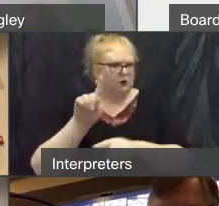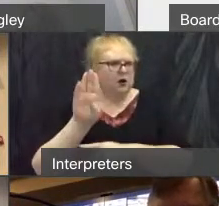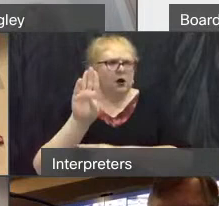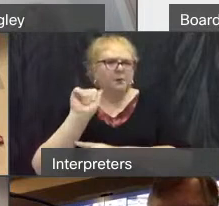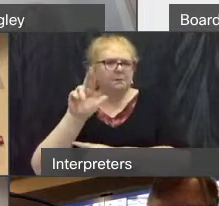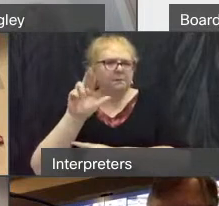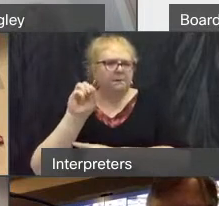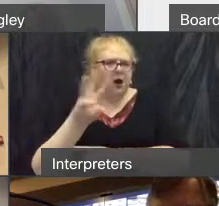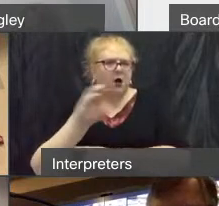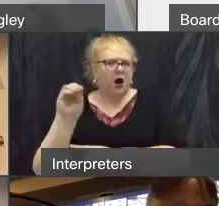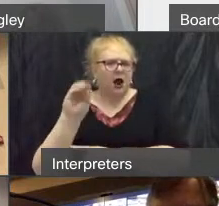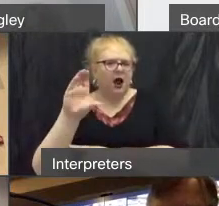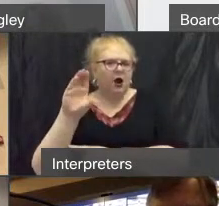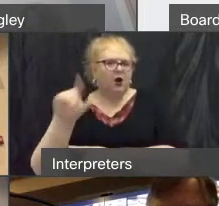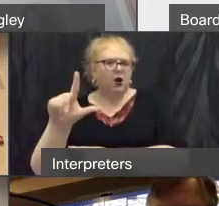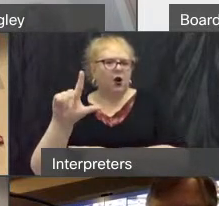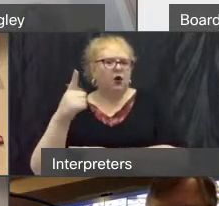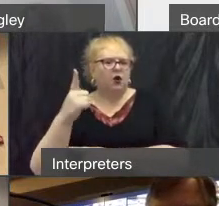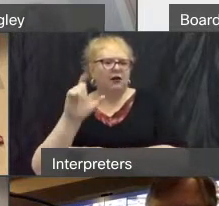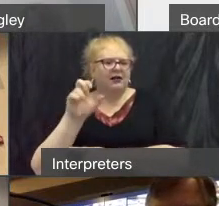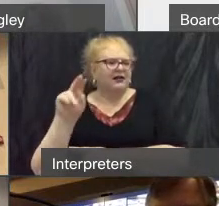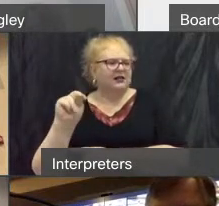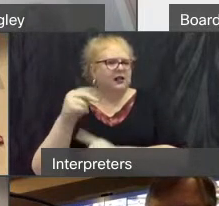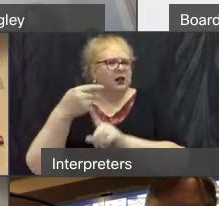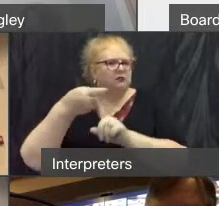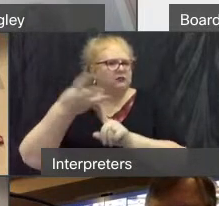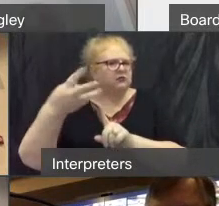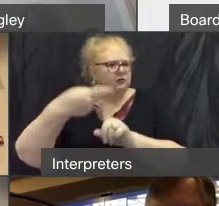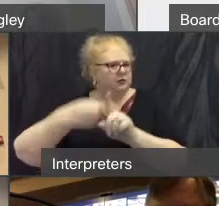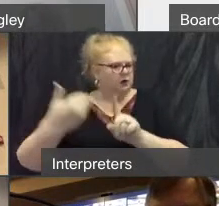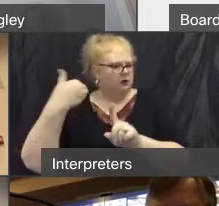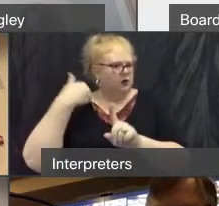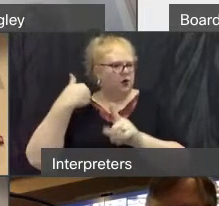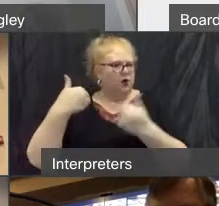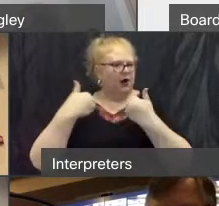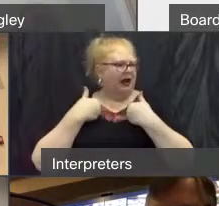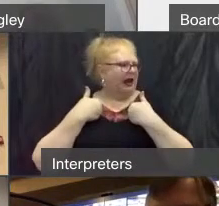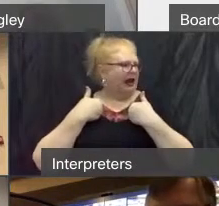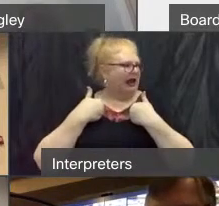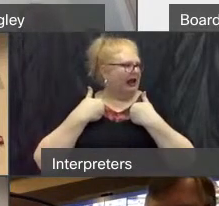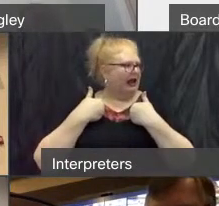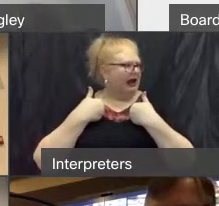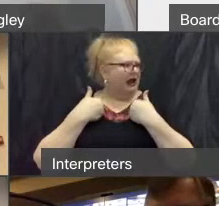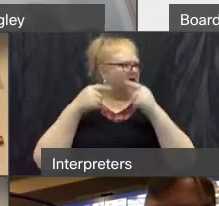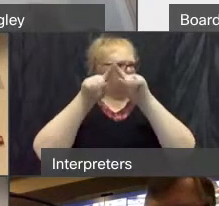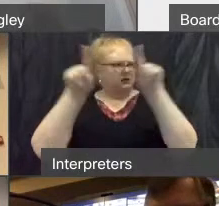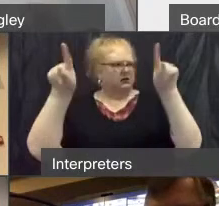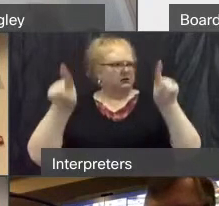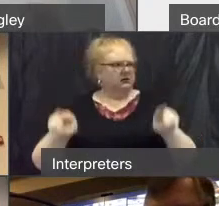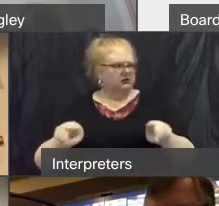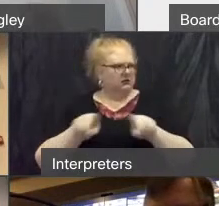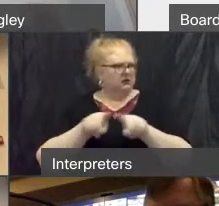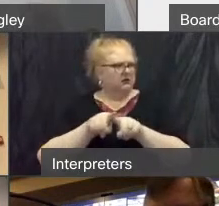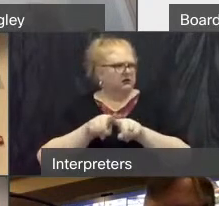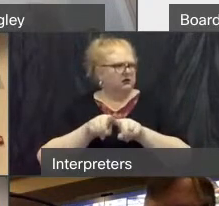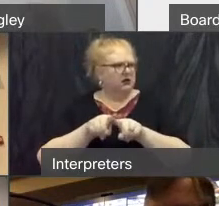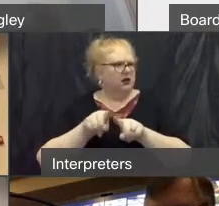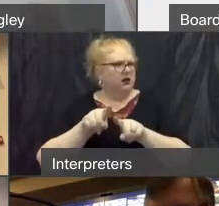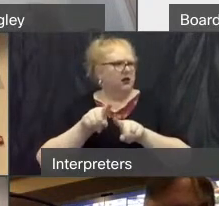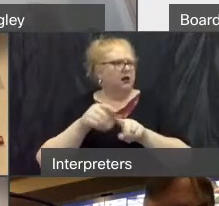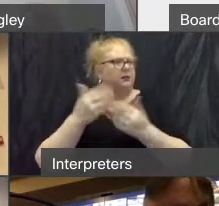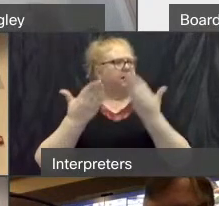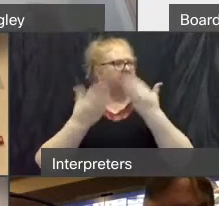Colonel Glenn a number of months ago, and no repairs have ever been made. And I know it's been, if not 6 months,